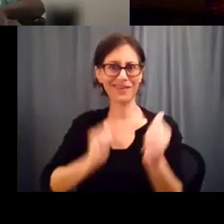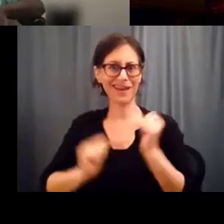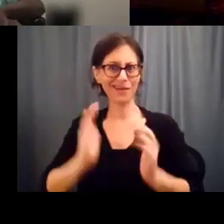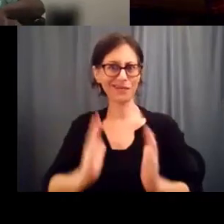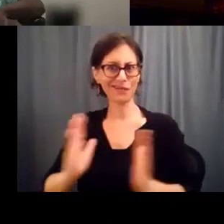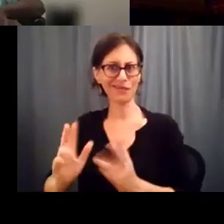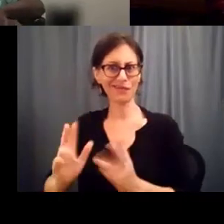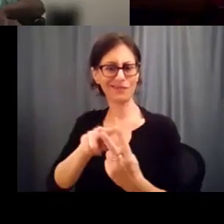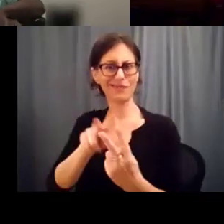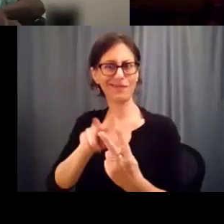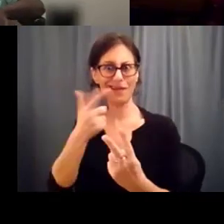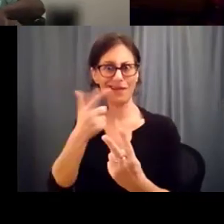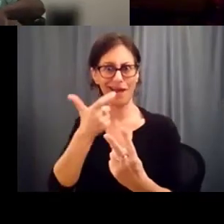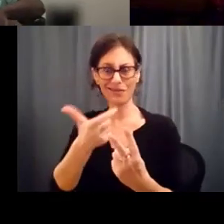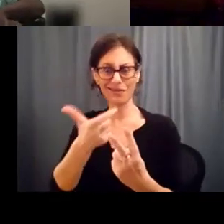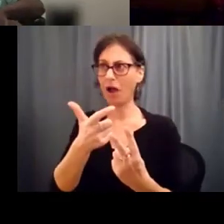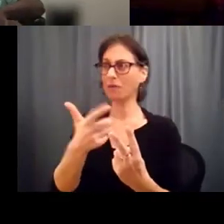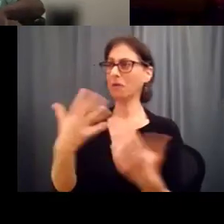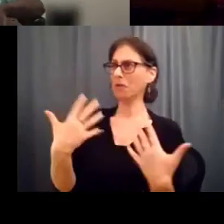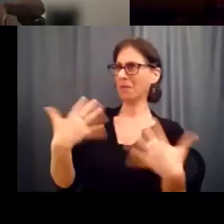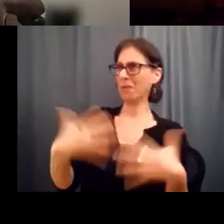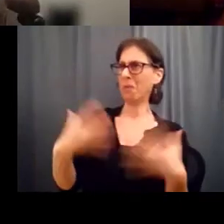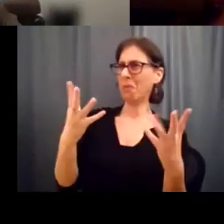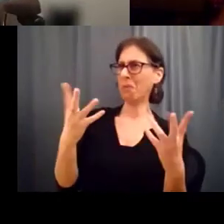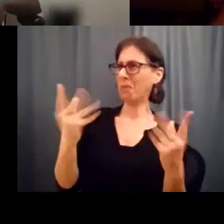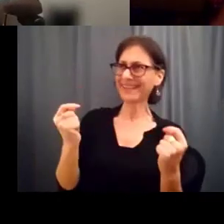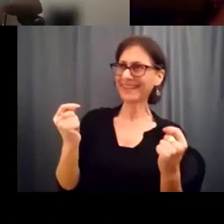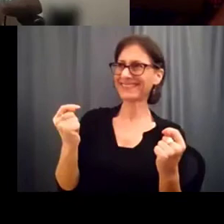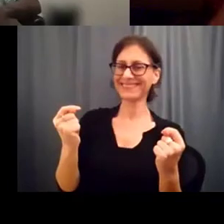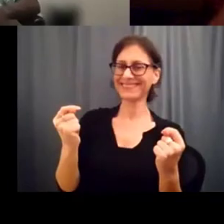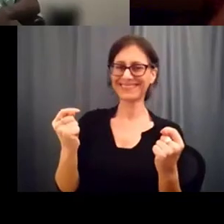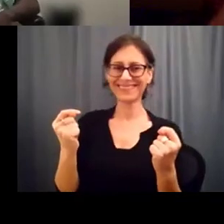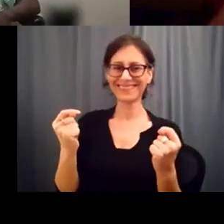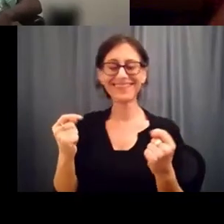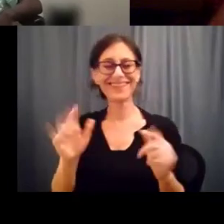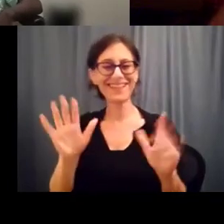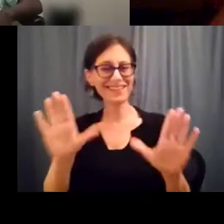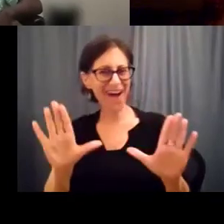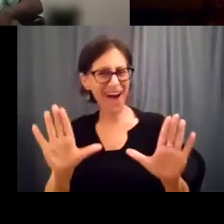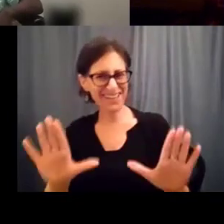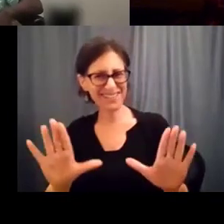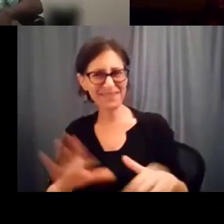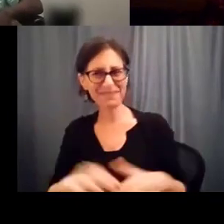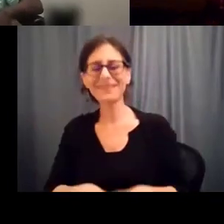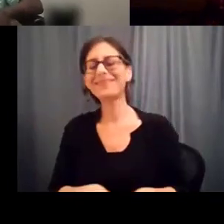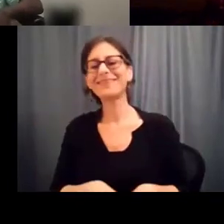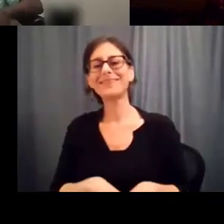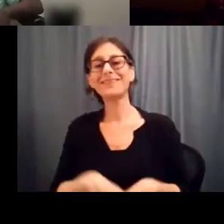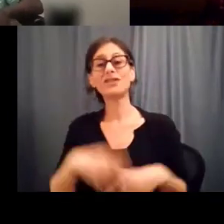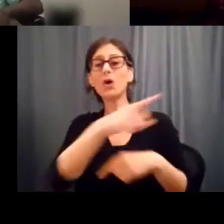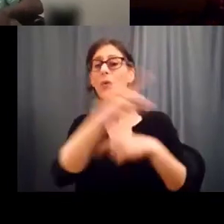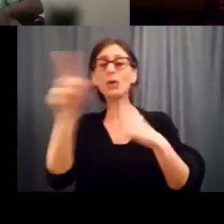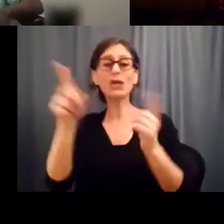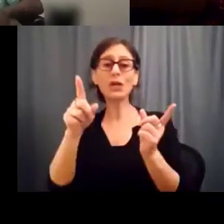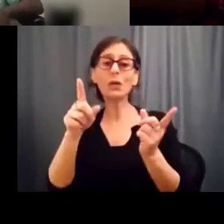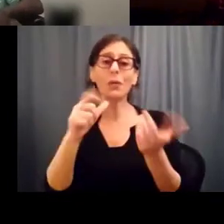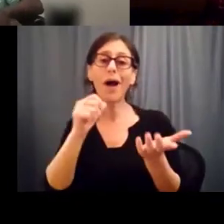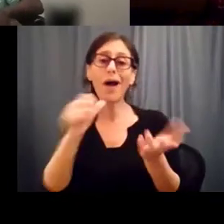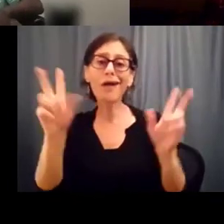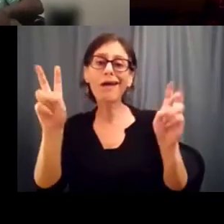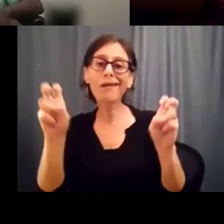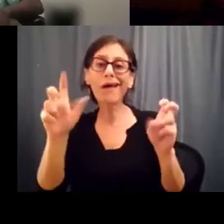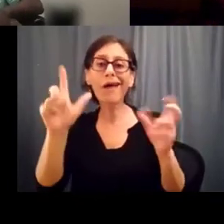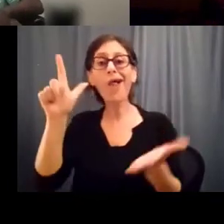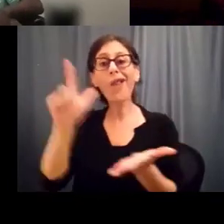so when I saw them in there, I was like, what? This is awesome. Yeah. And okay, so y'all are not so low